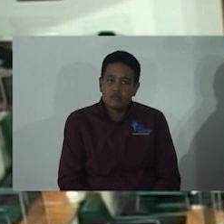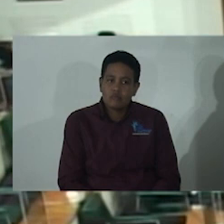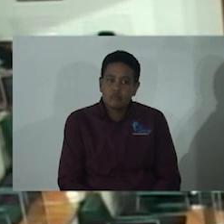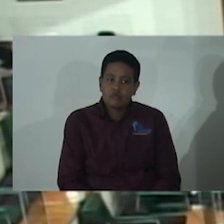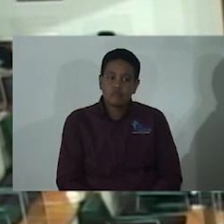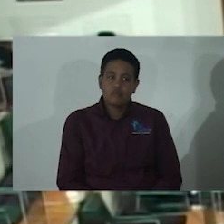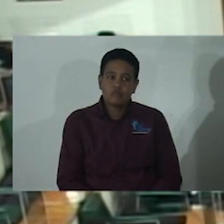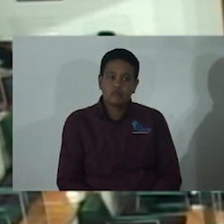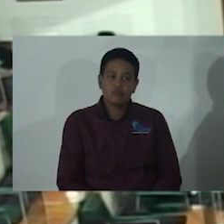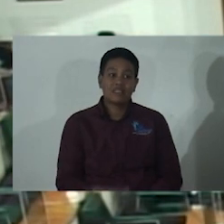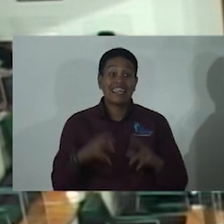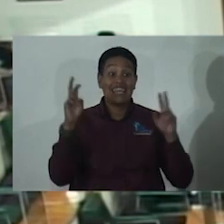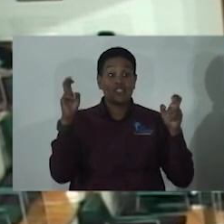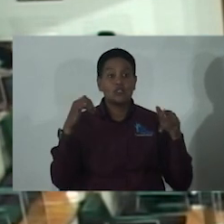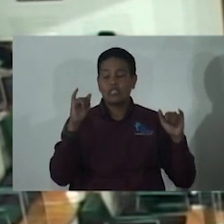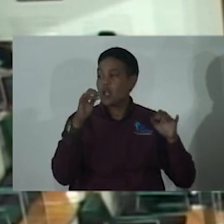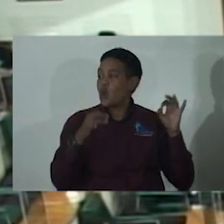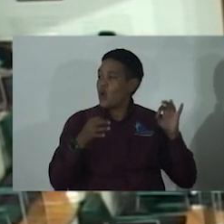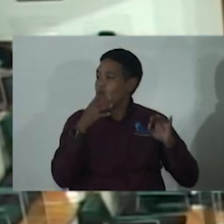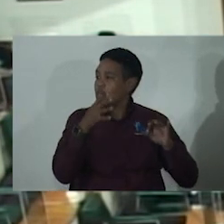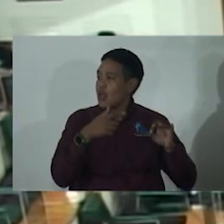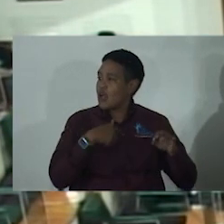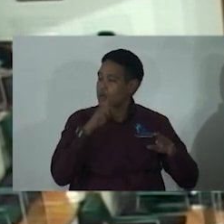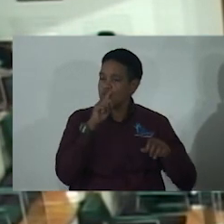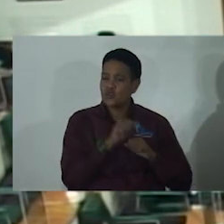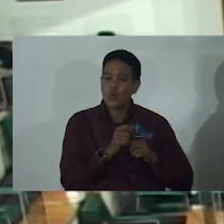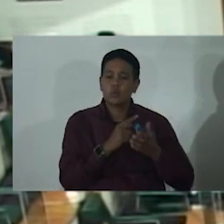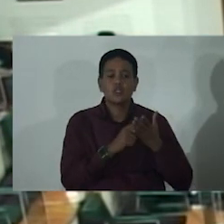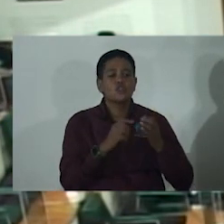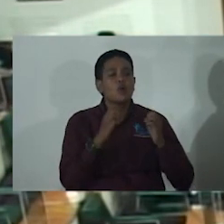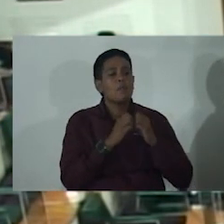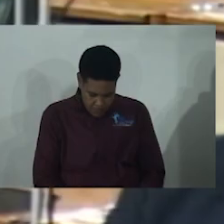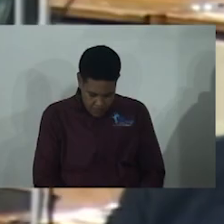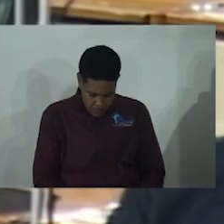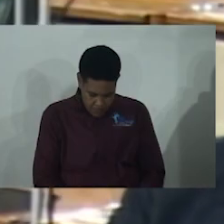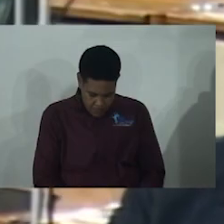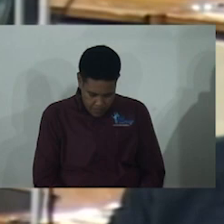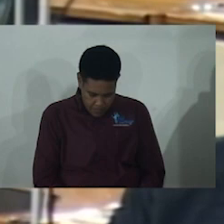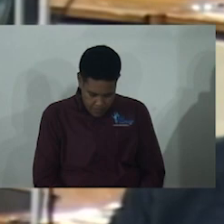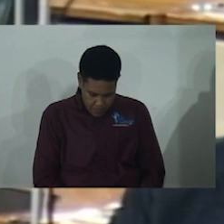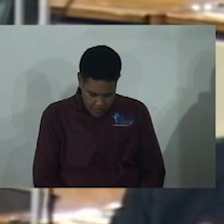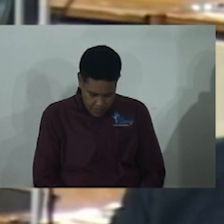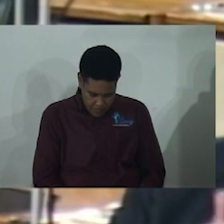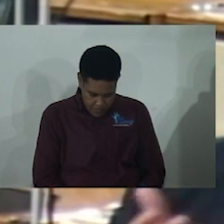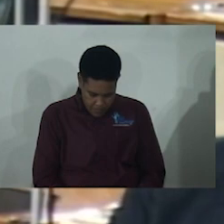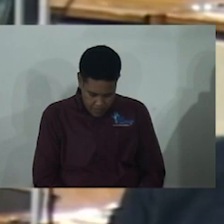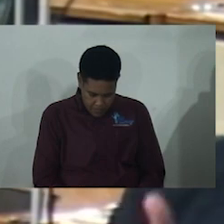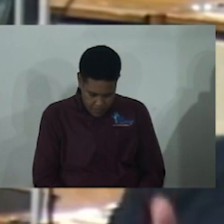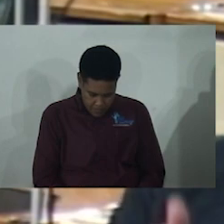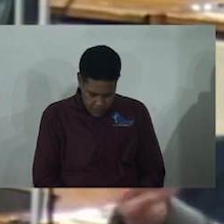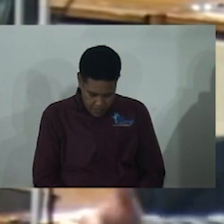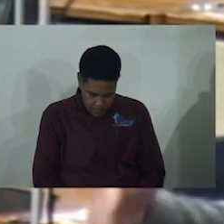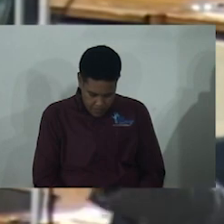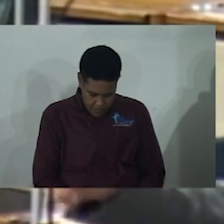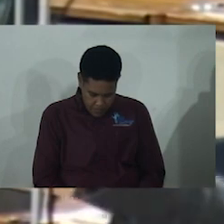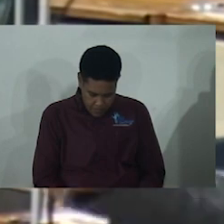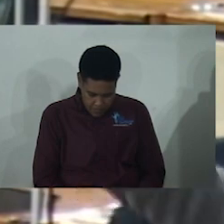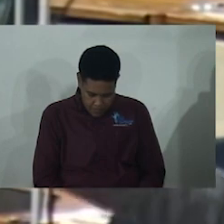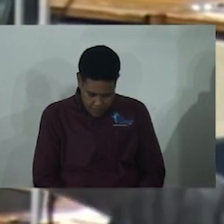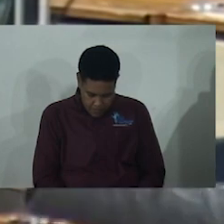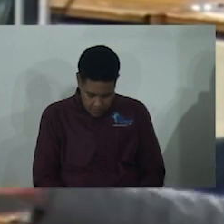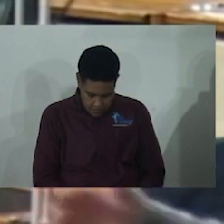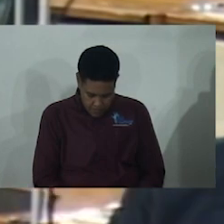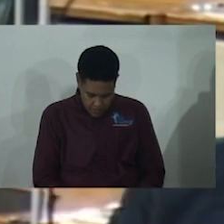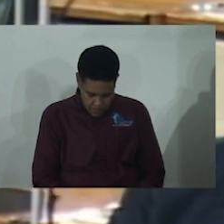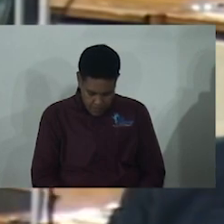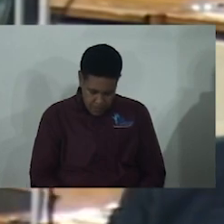convictions and to significantly disrupt gangs and criminal organizations in Jamaica. This is in many ways a culmination at